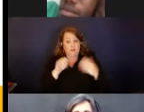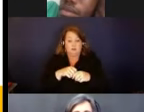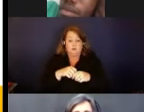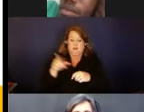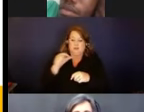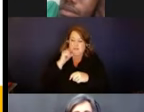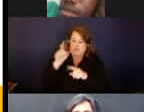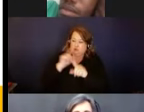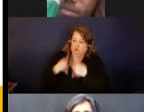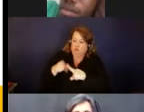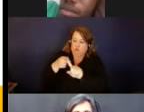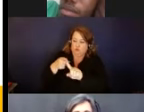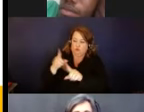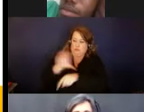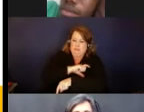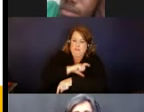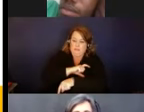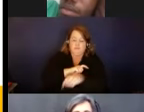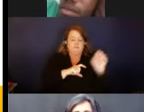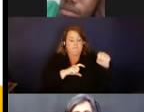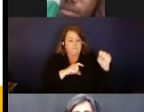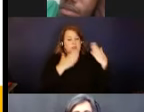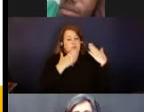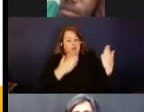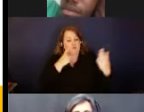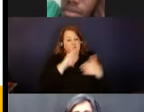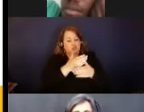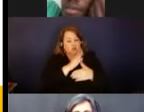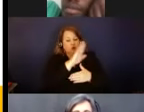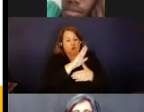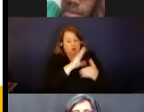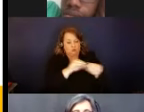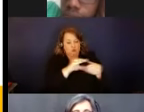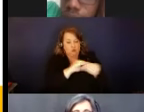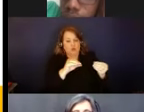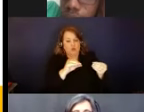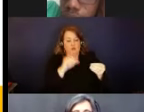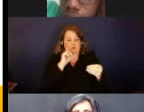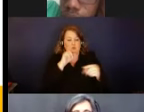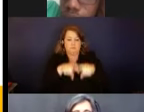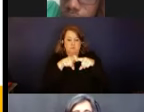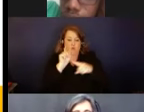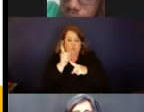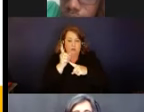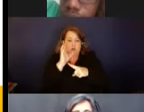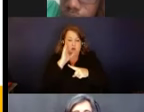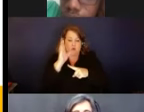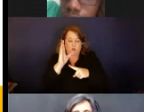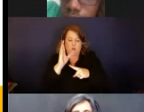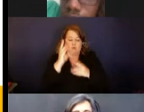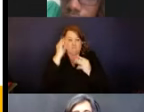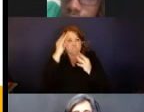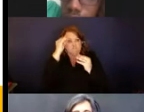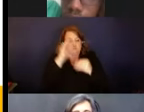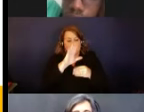officer. Eddie, thank you so much for sharing that. And we're all going to take a moment to pause and reflect on what you just shared